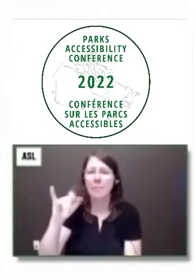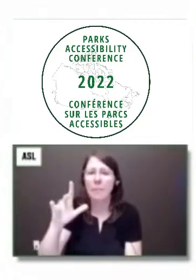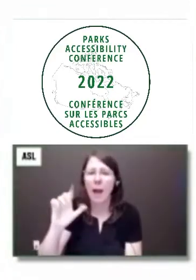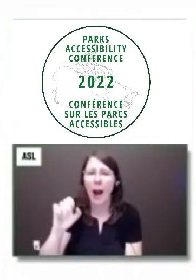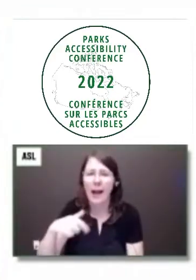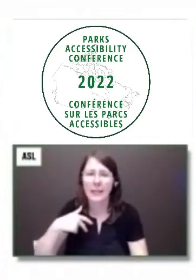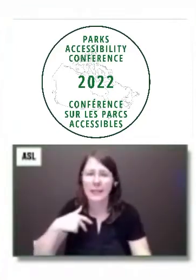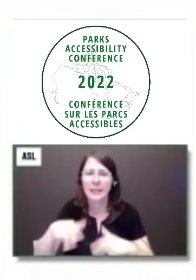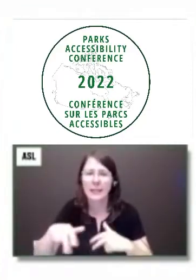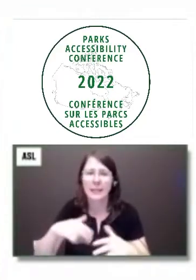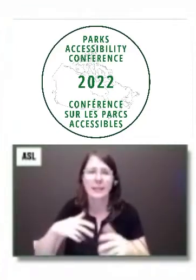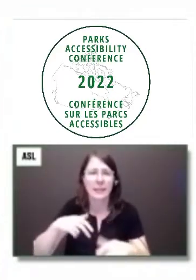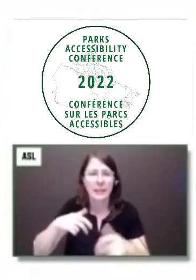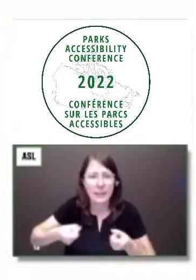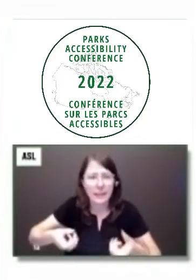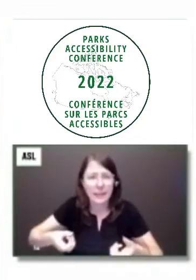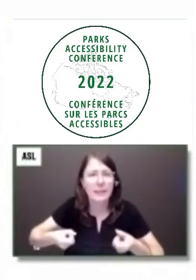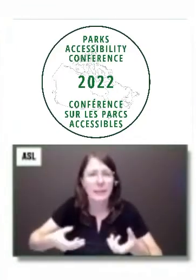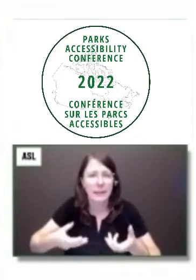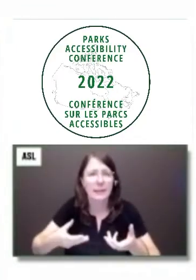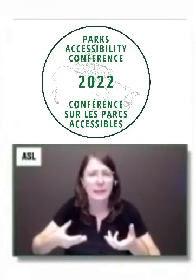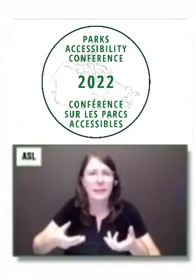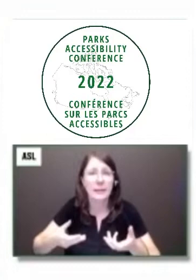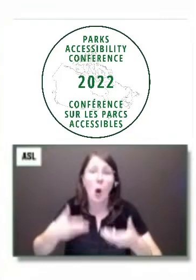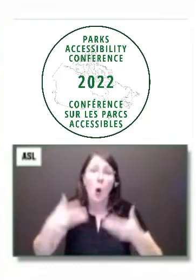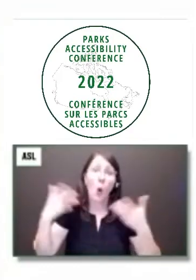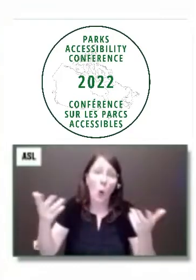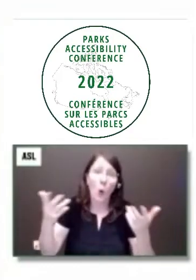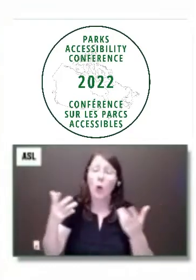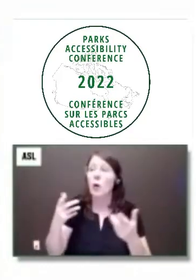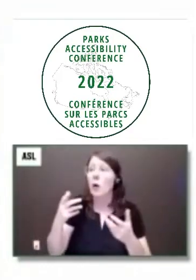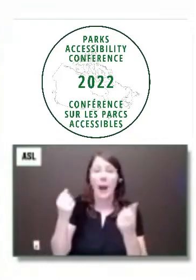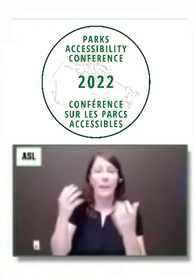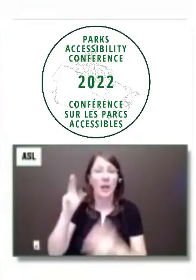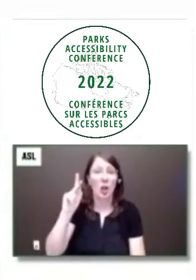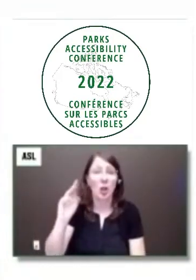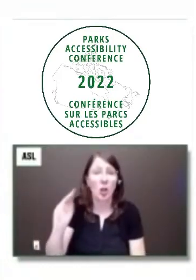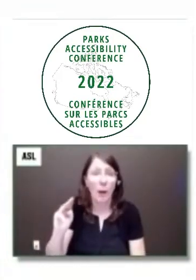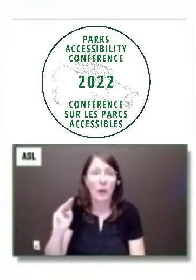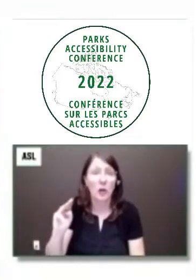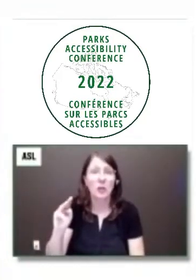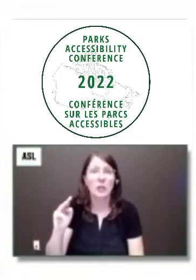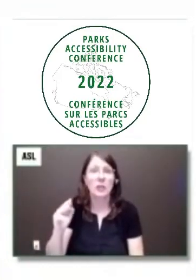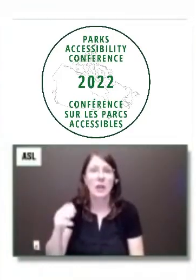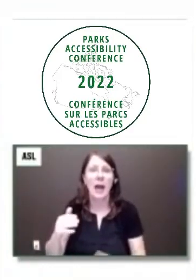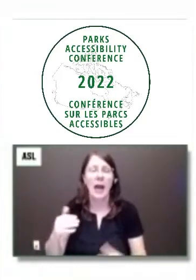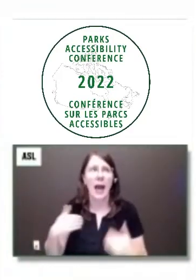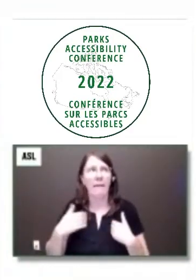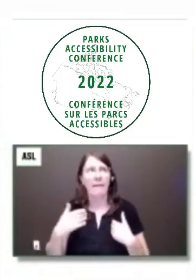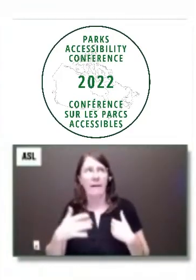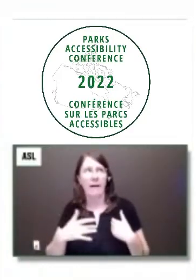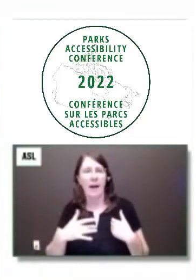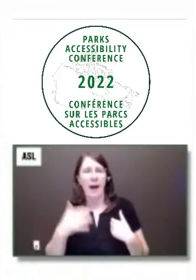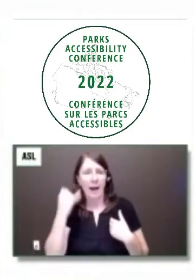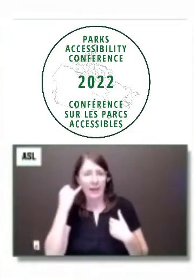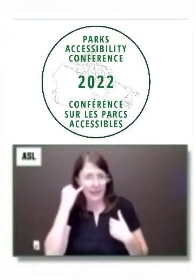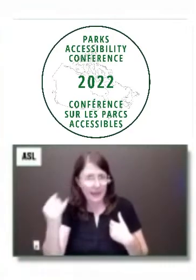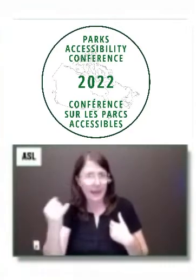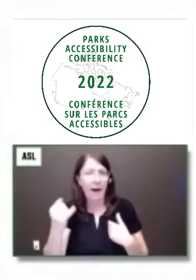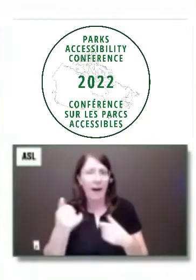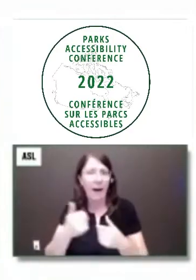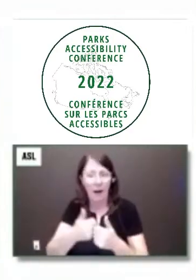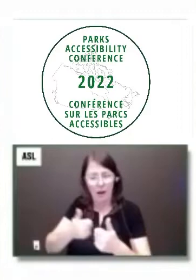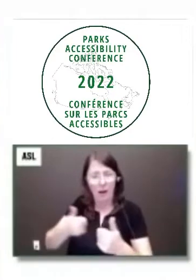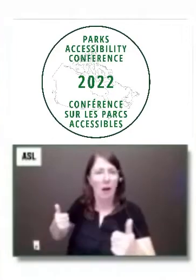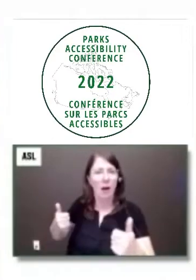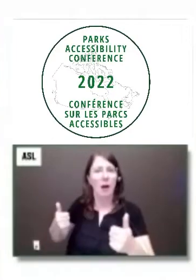can kind of get an idea of how far away you are from your target, because most people don't understand distances either,